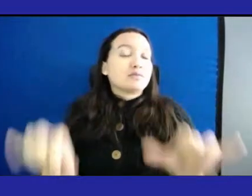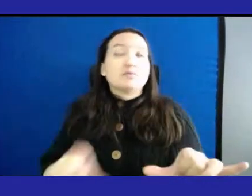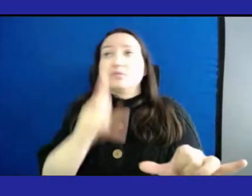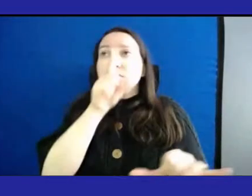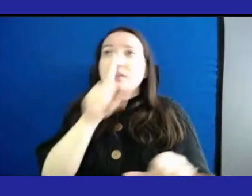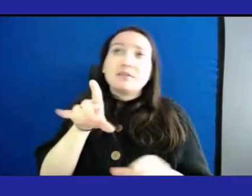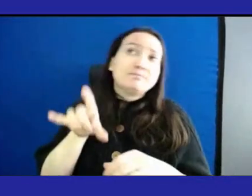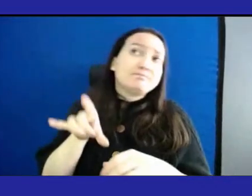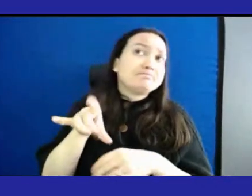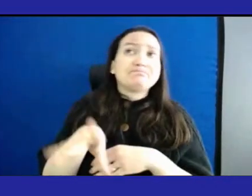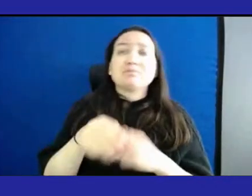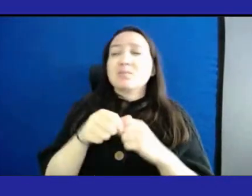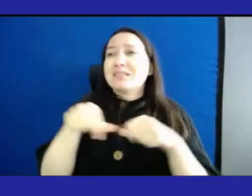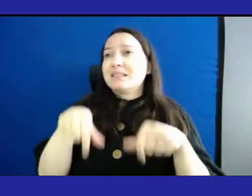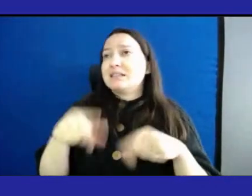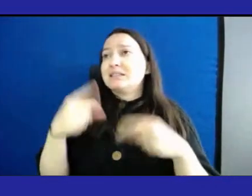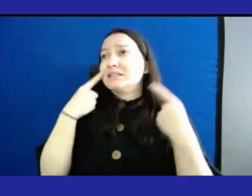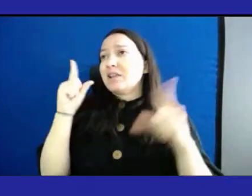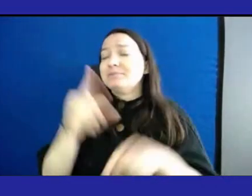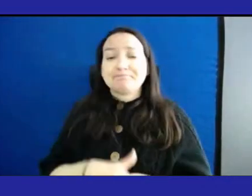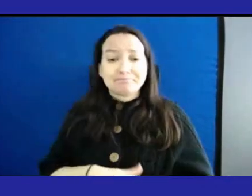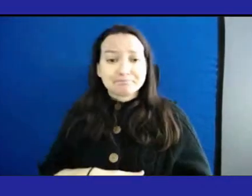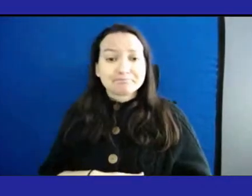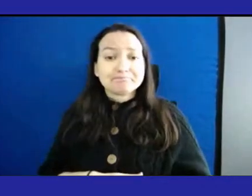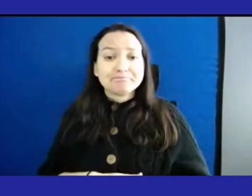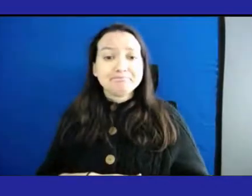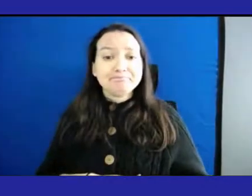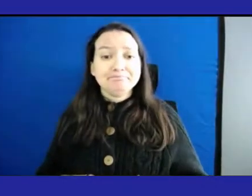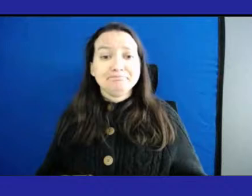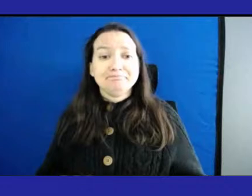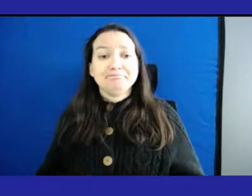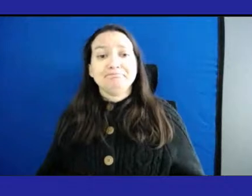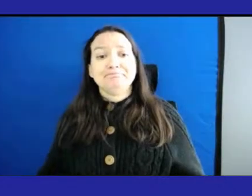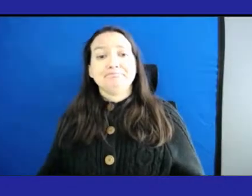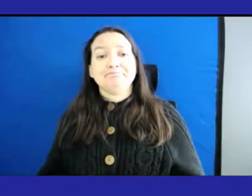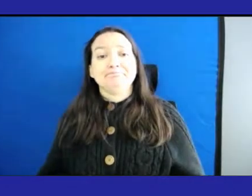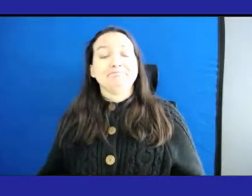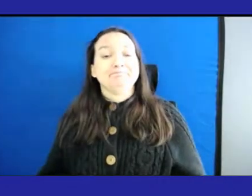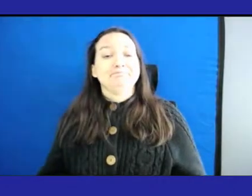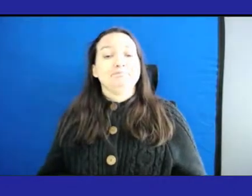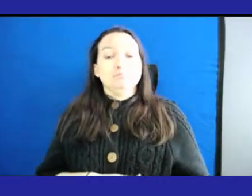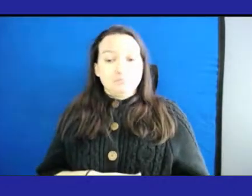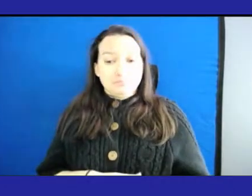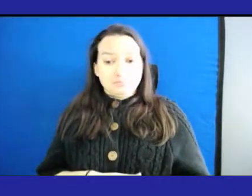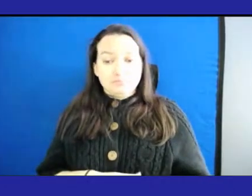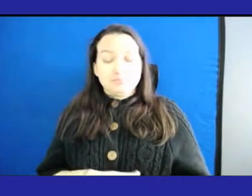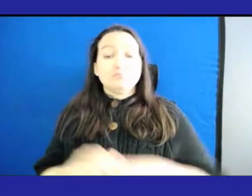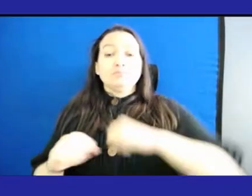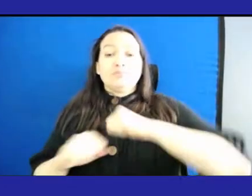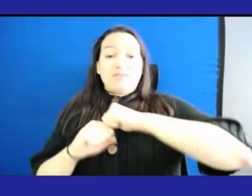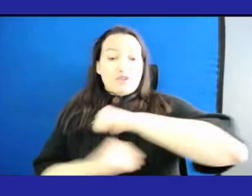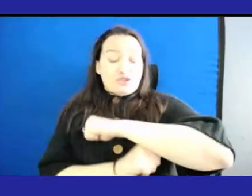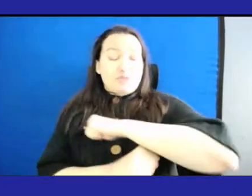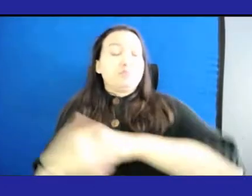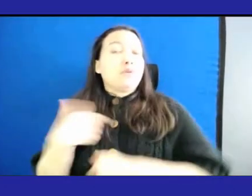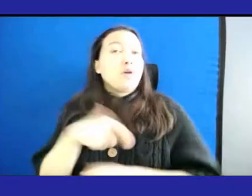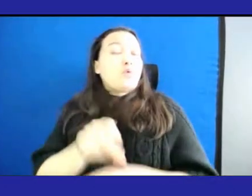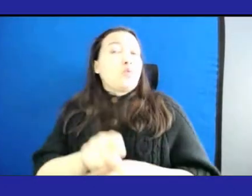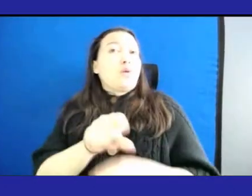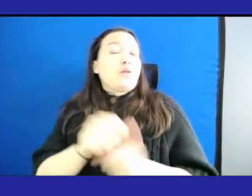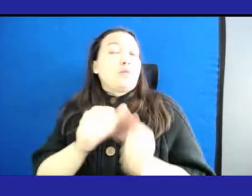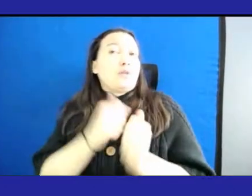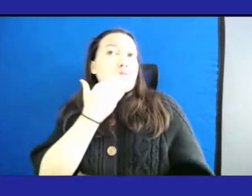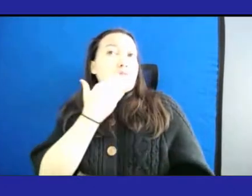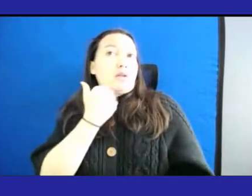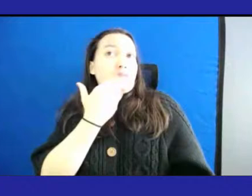contributed to this success. So the foundation of the work that we're doing in diabetes, it